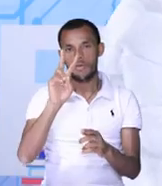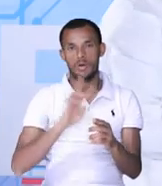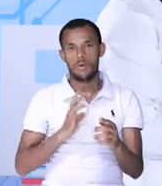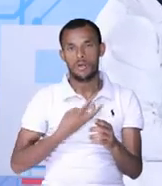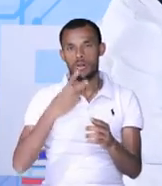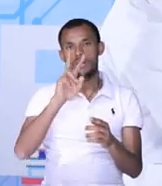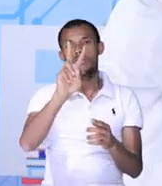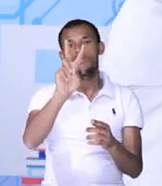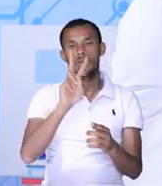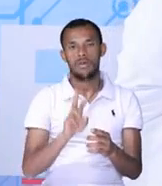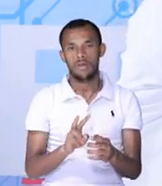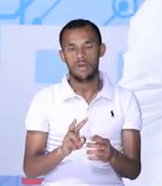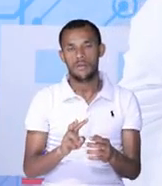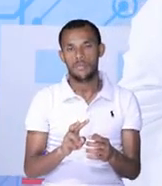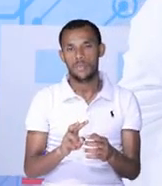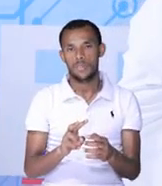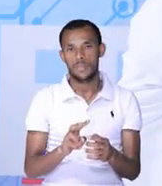here. Therefore,